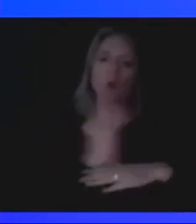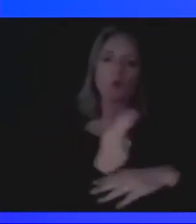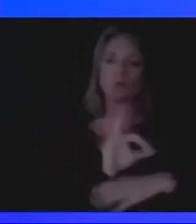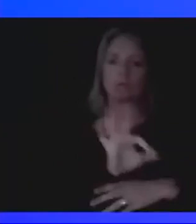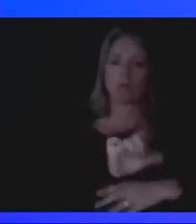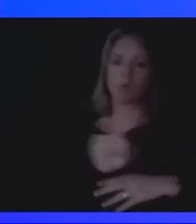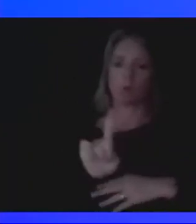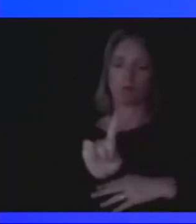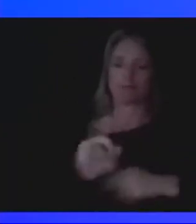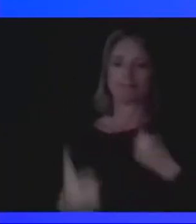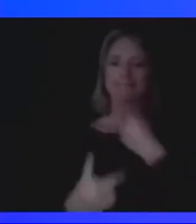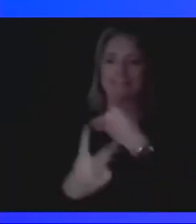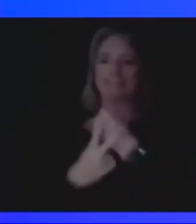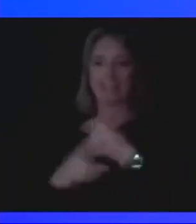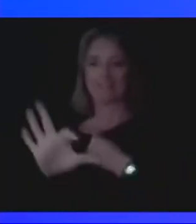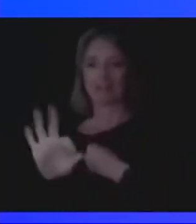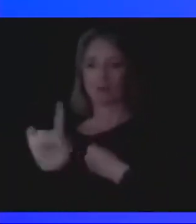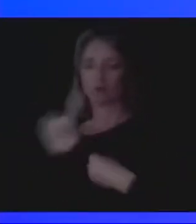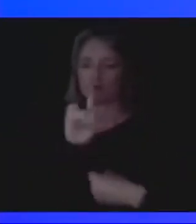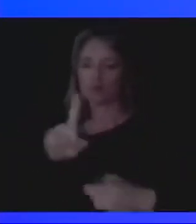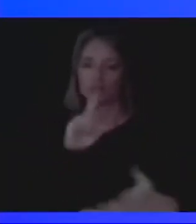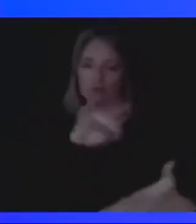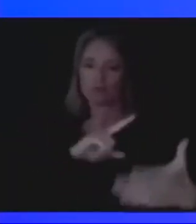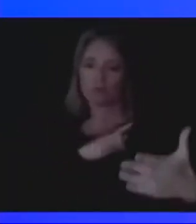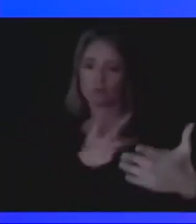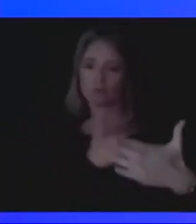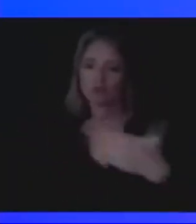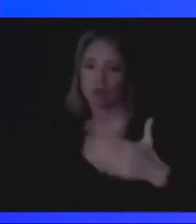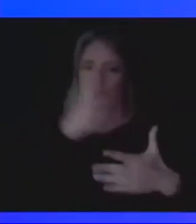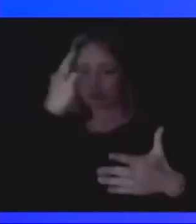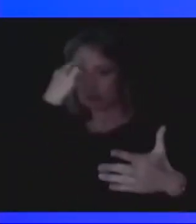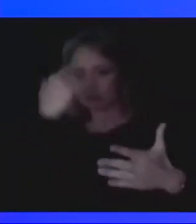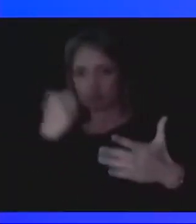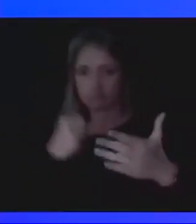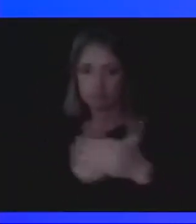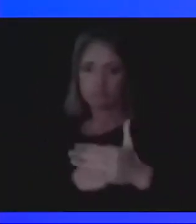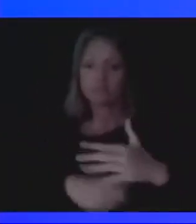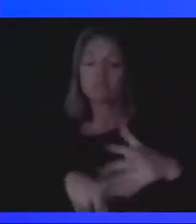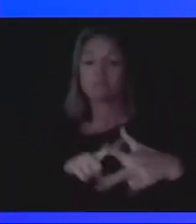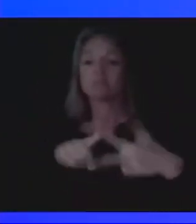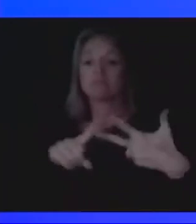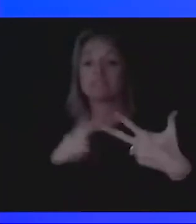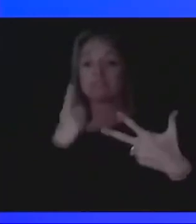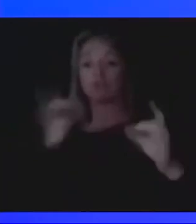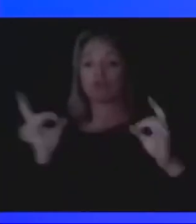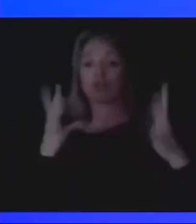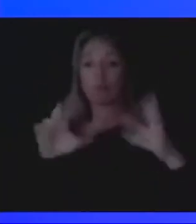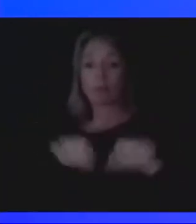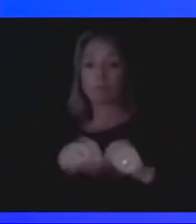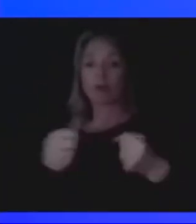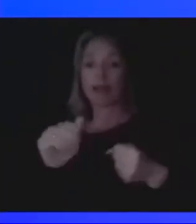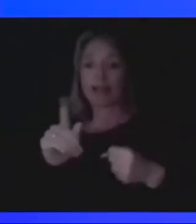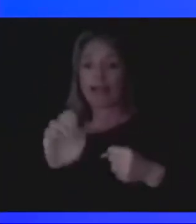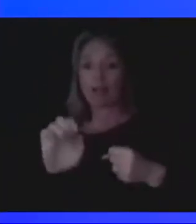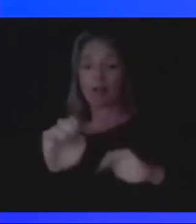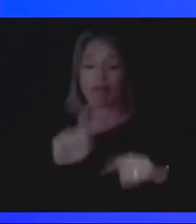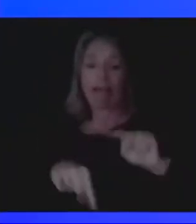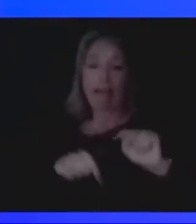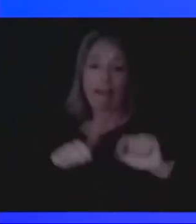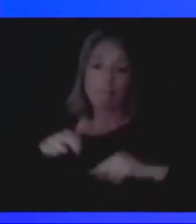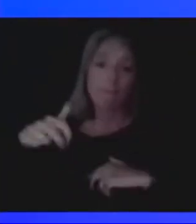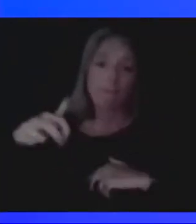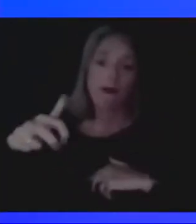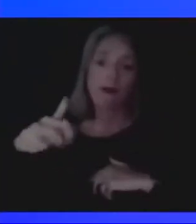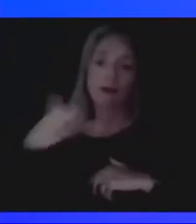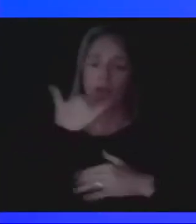emergencies, the strokes, the heart attacks, the trauma victims, the car accidents, the folks that break their ankle so badly they can't walk, it's pointing the wrong direction. That's when you need